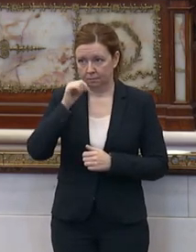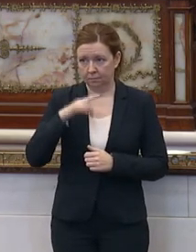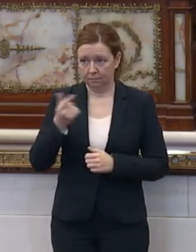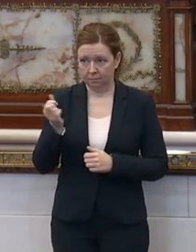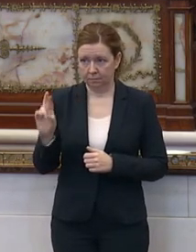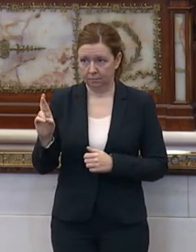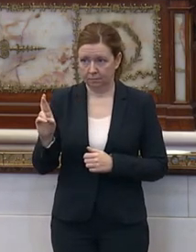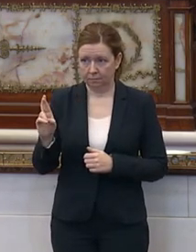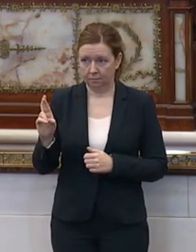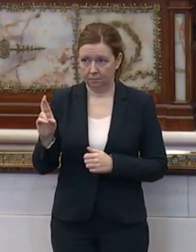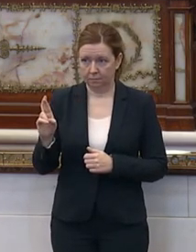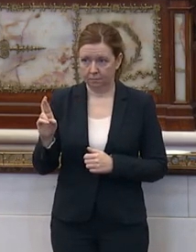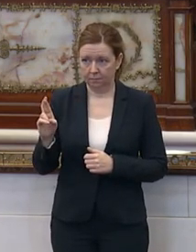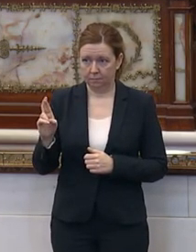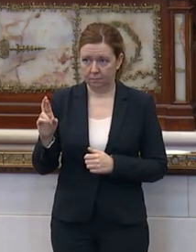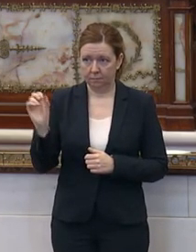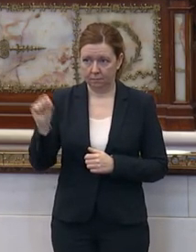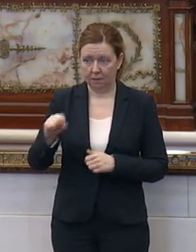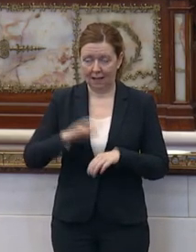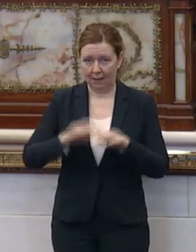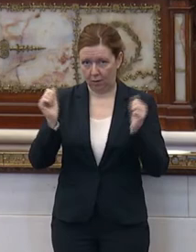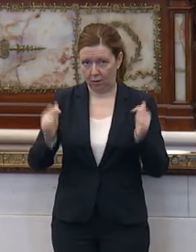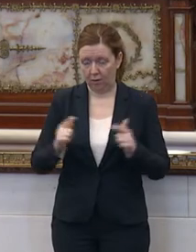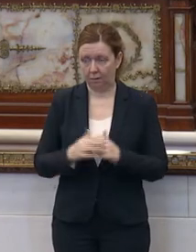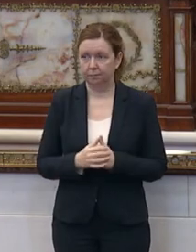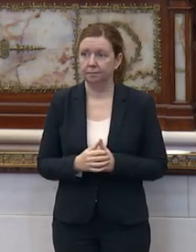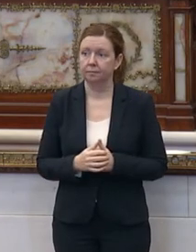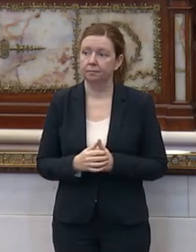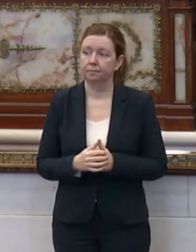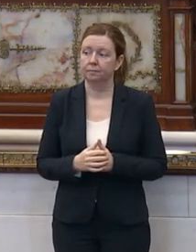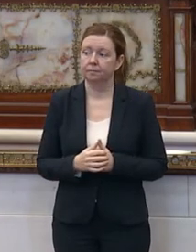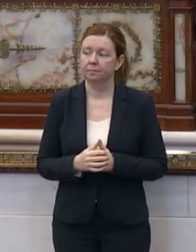Councilwoman Gauthier. Aye on all bills.